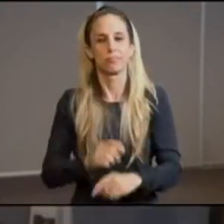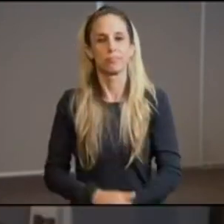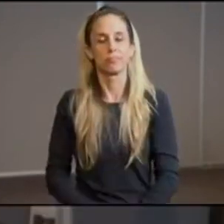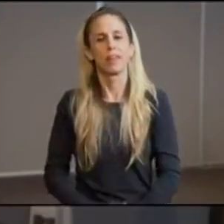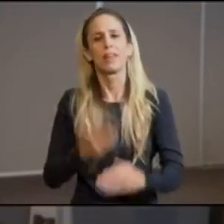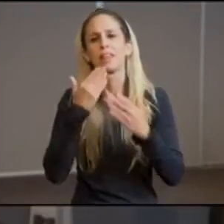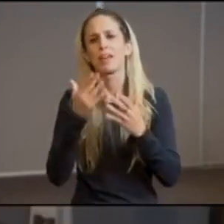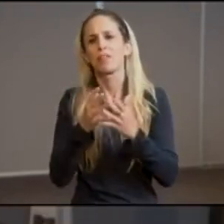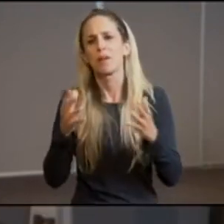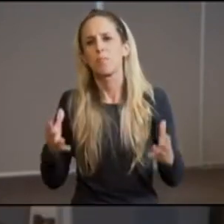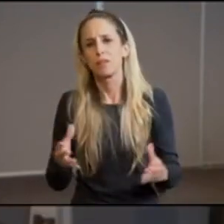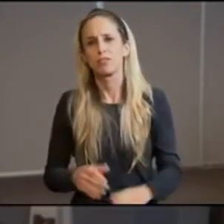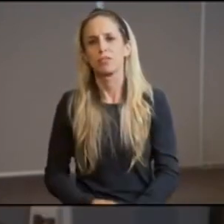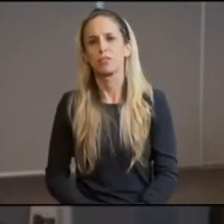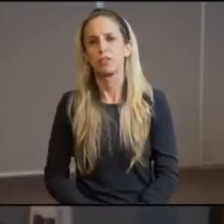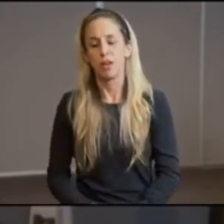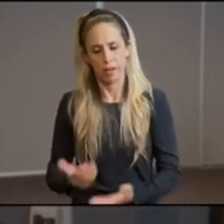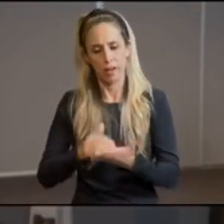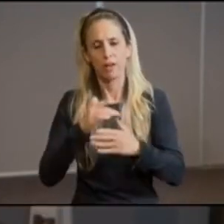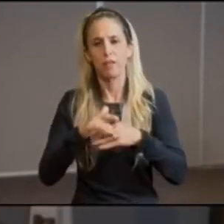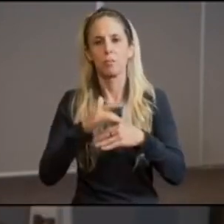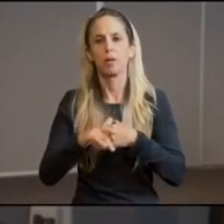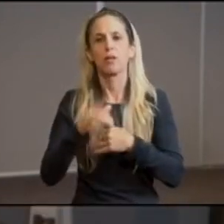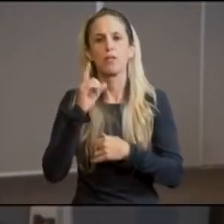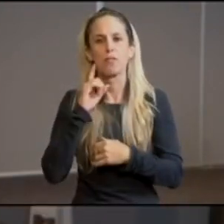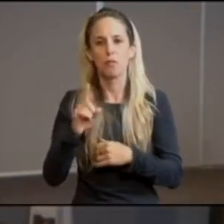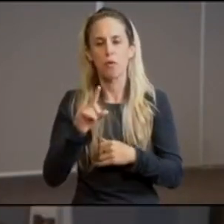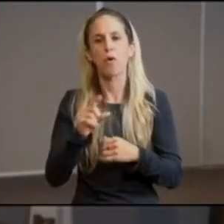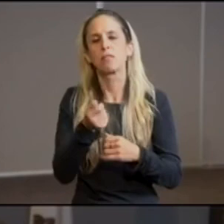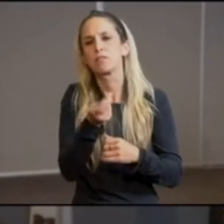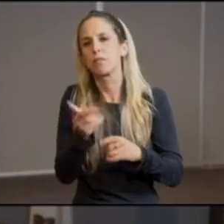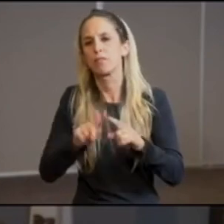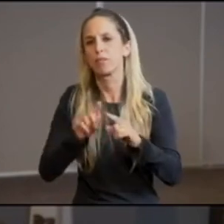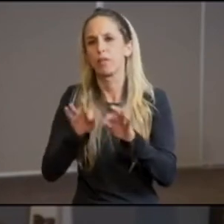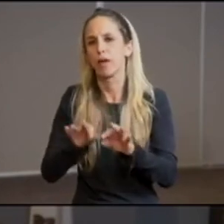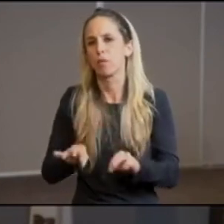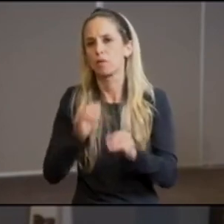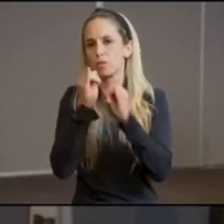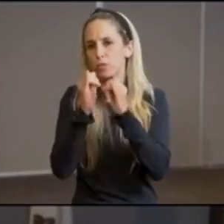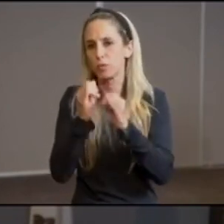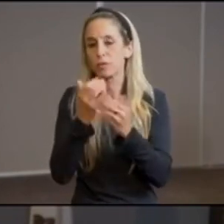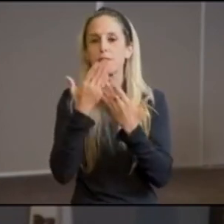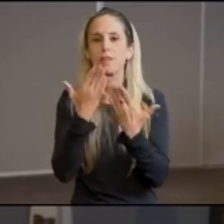Thank you very much, and again, we'll be available for monolingual interviews. Thank you.